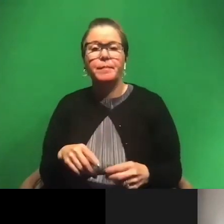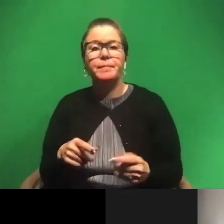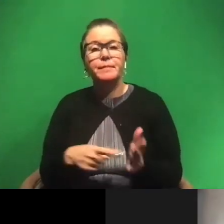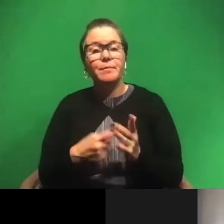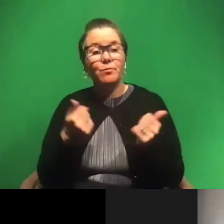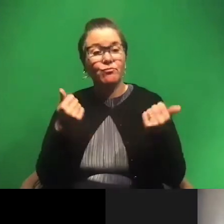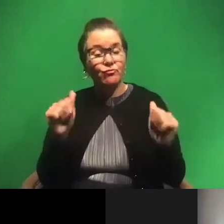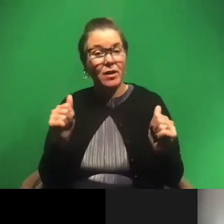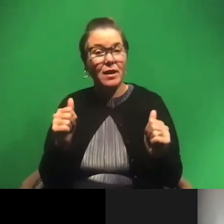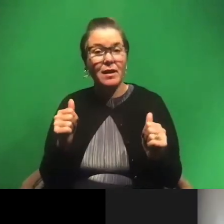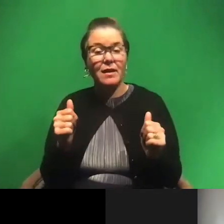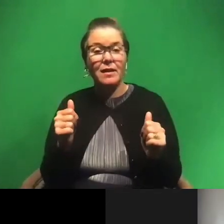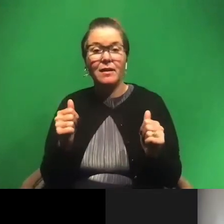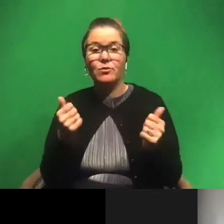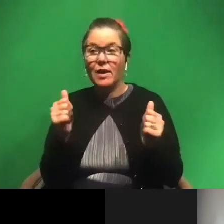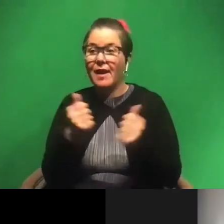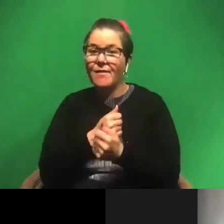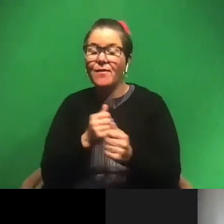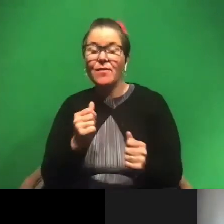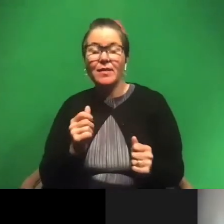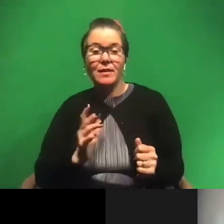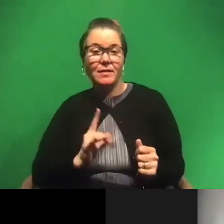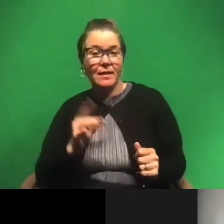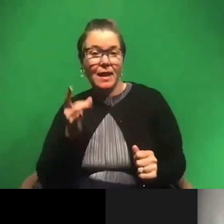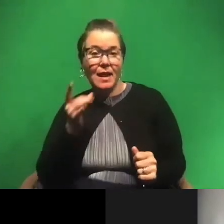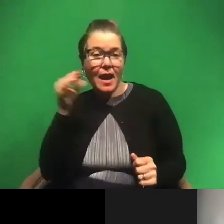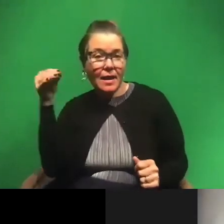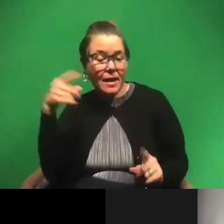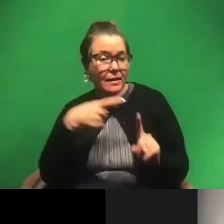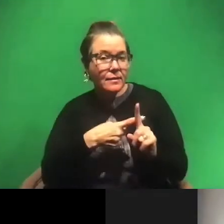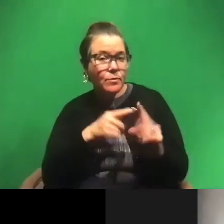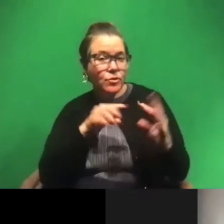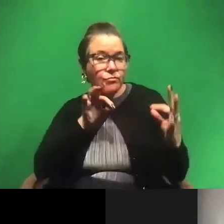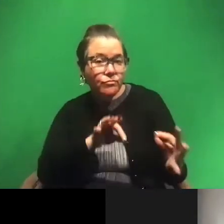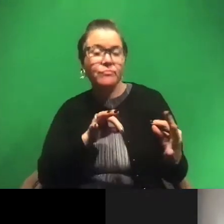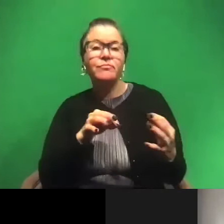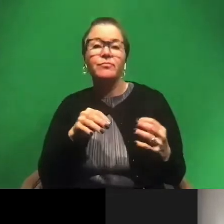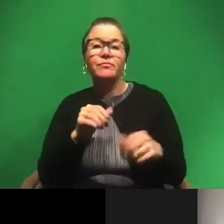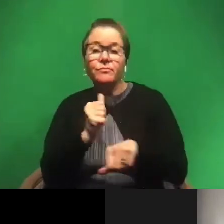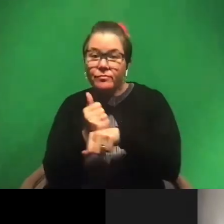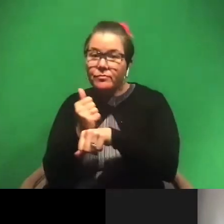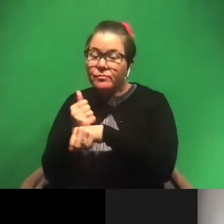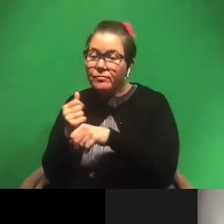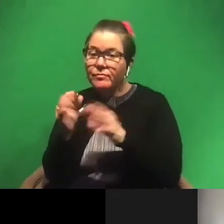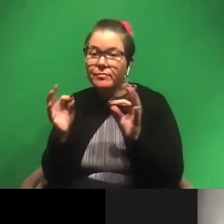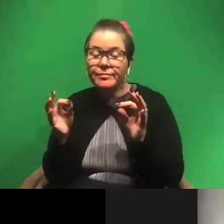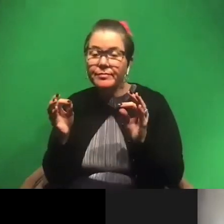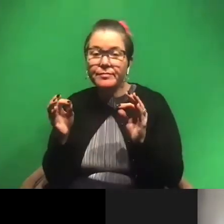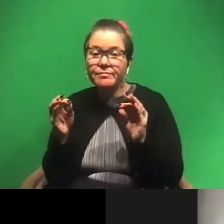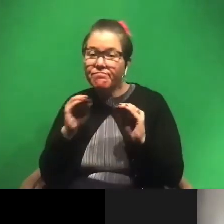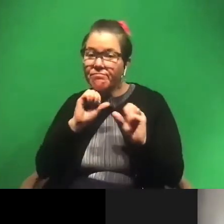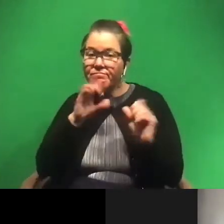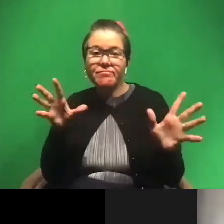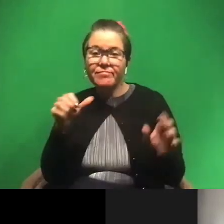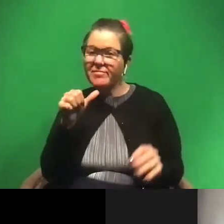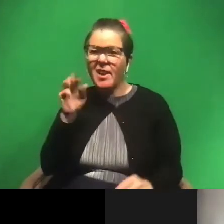give them everything. They get mood lighting, they get like the temperature's perfect in there, and they just aren't in the